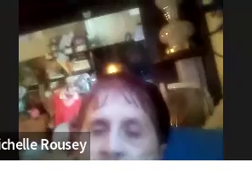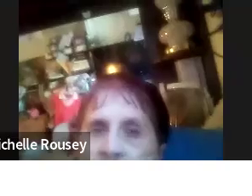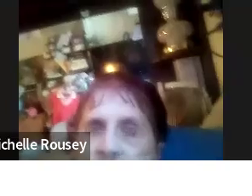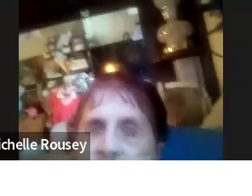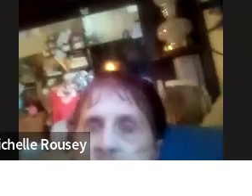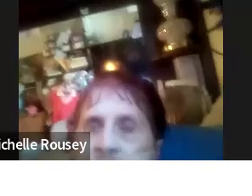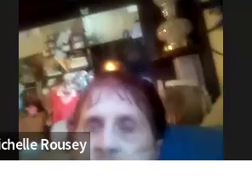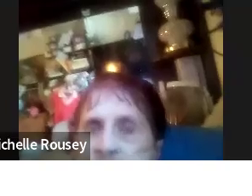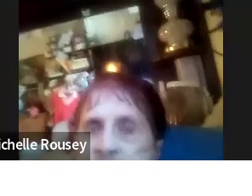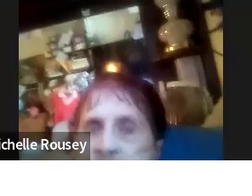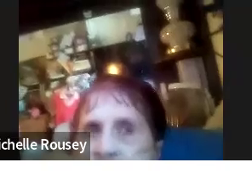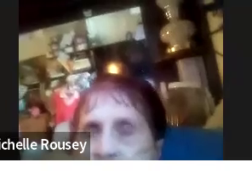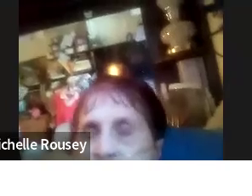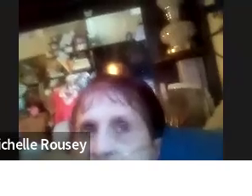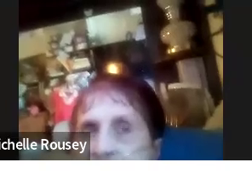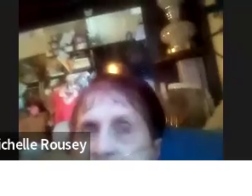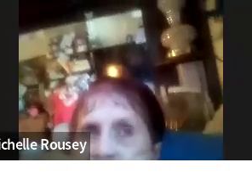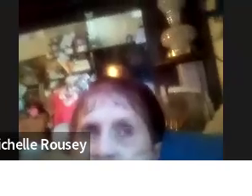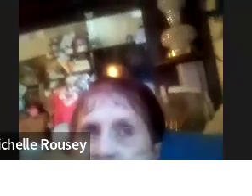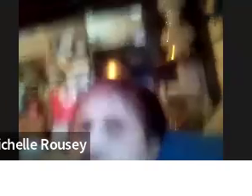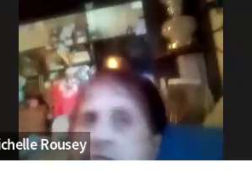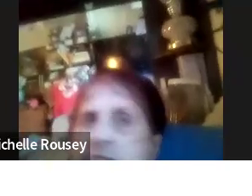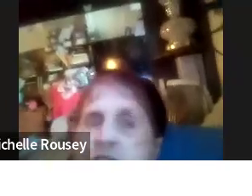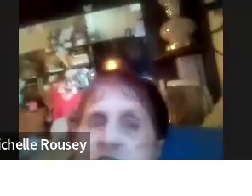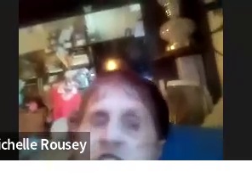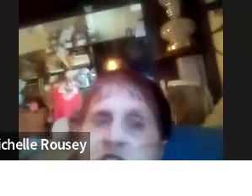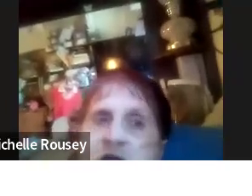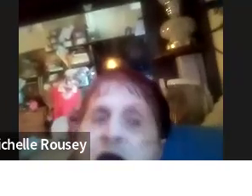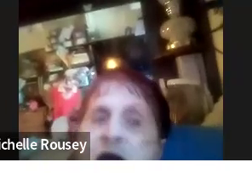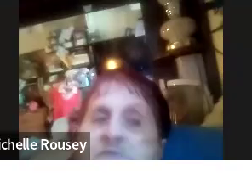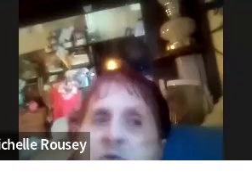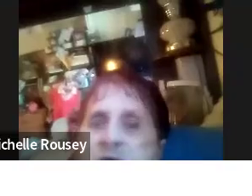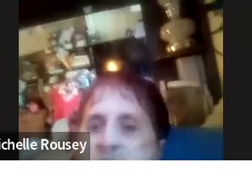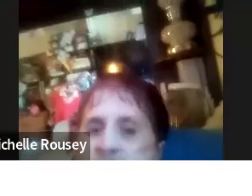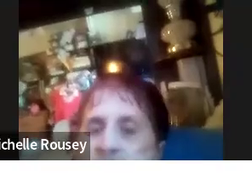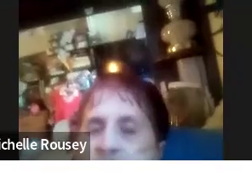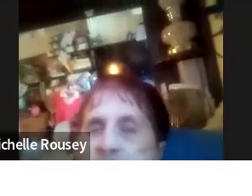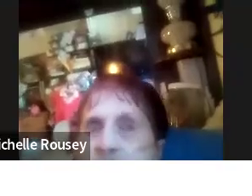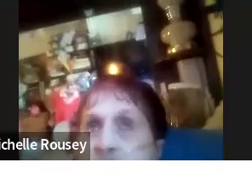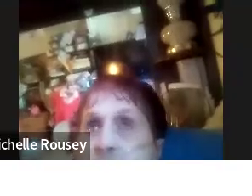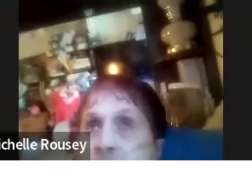that, you know, there are still some seniors that just have no other